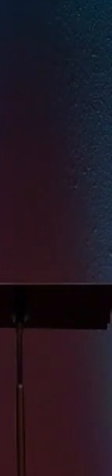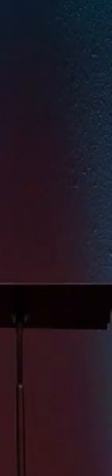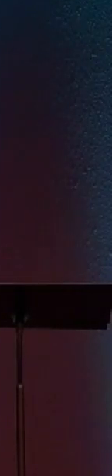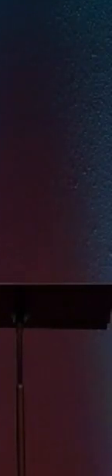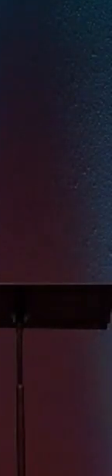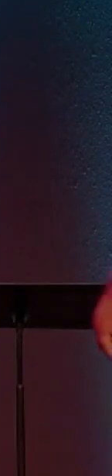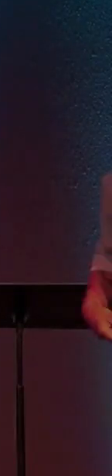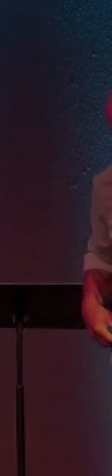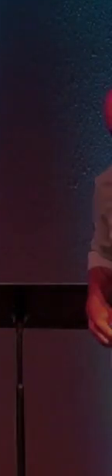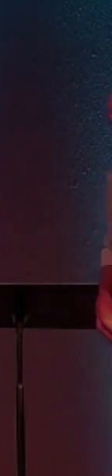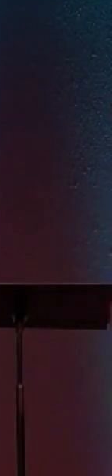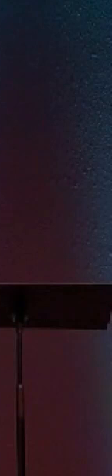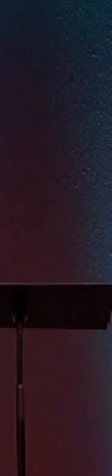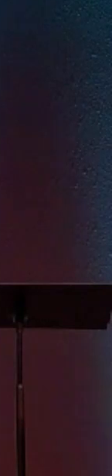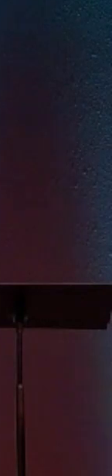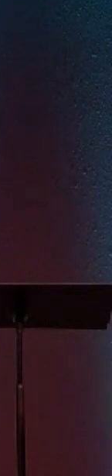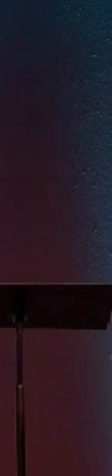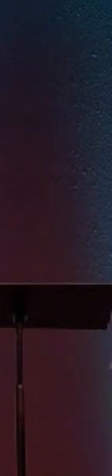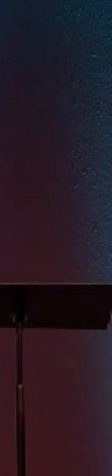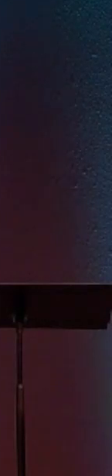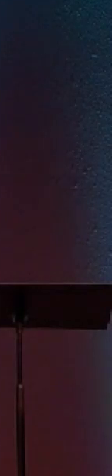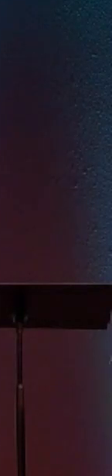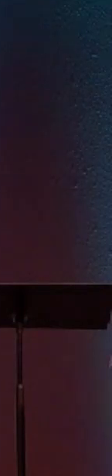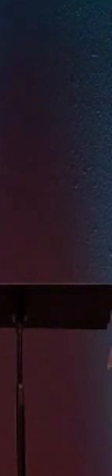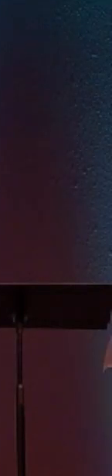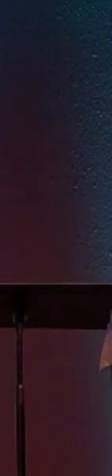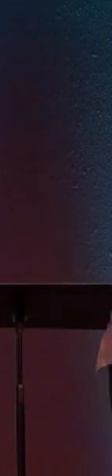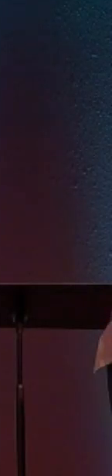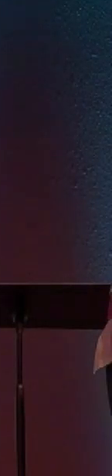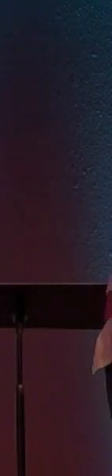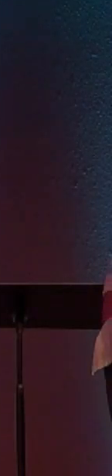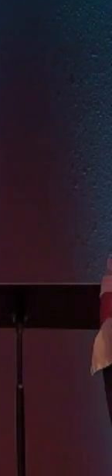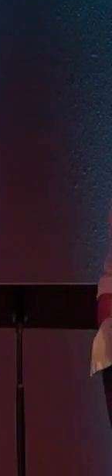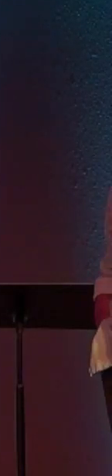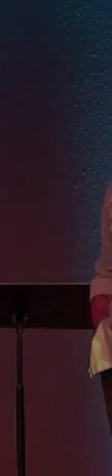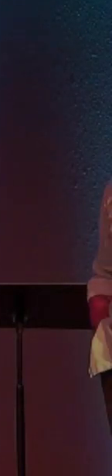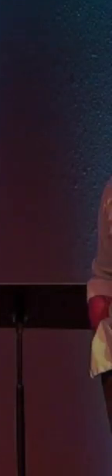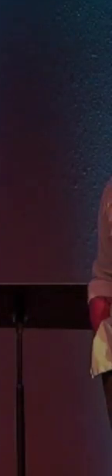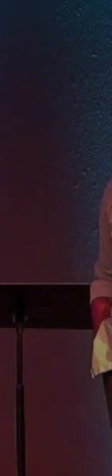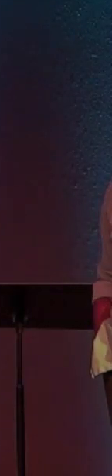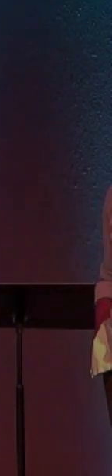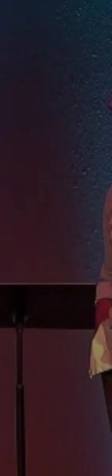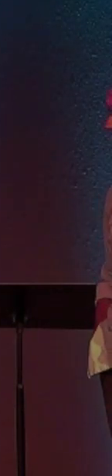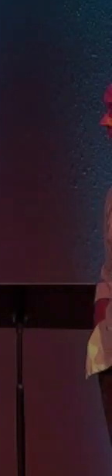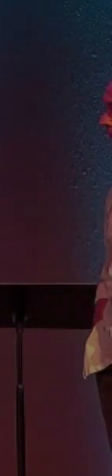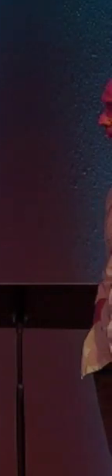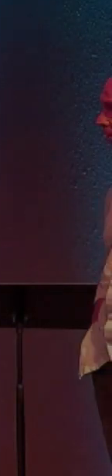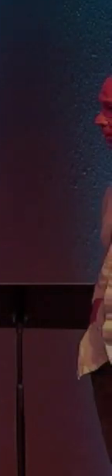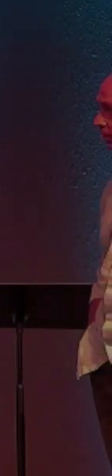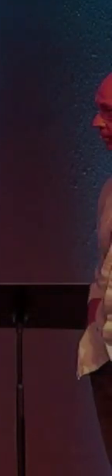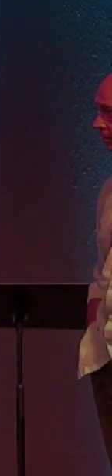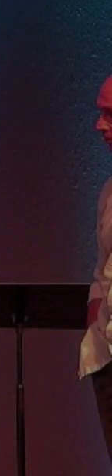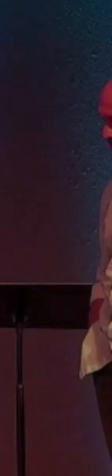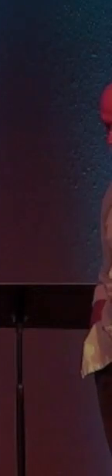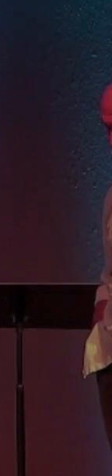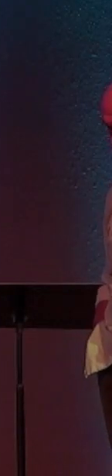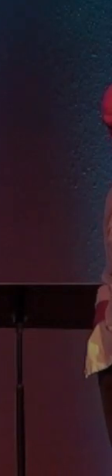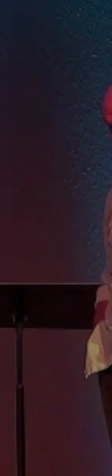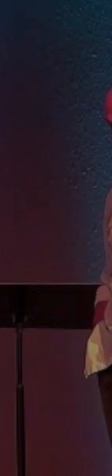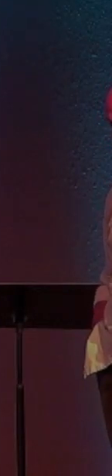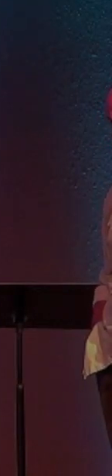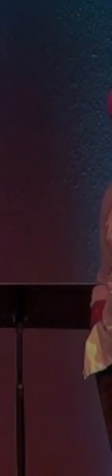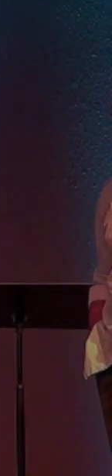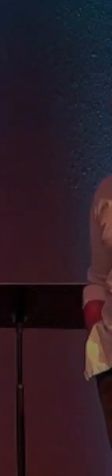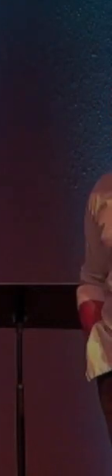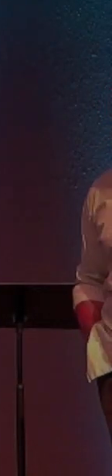this came out in the Reuters. It's not the Independent Record. It hasn't shown up there that I saw, but Reuters is a very reliable source, and if